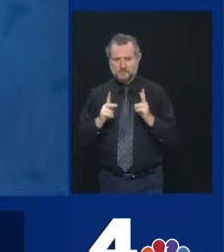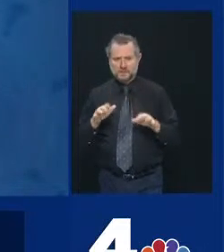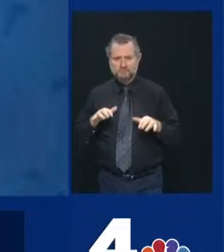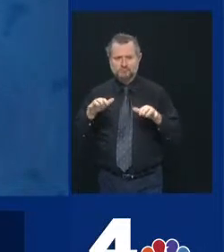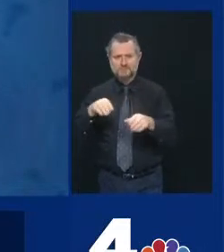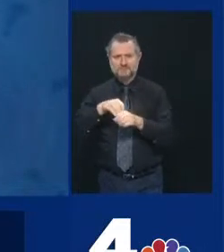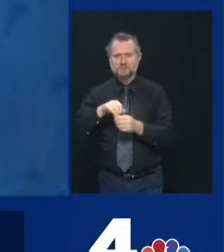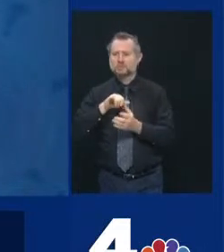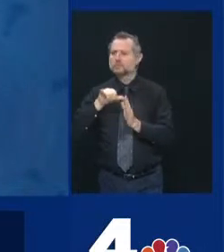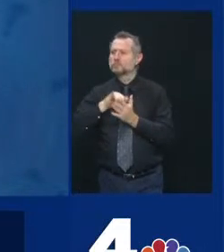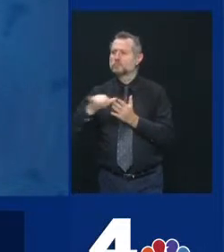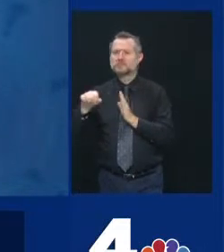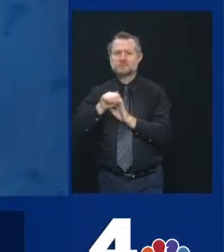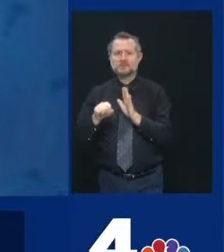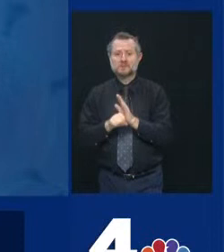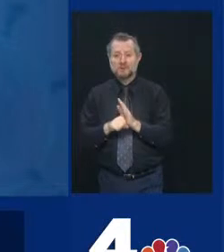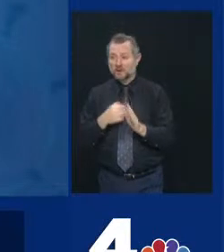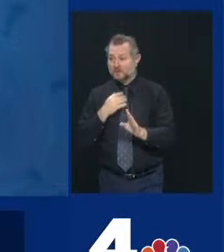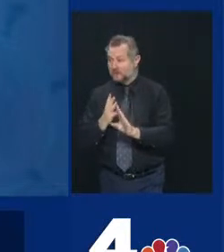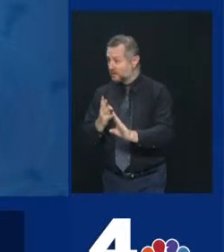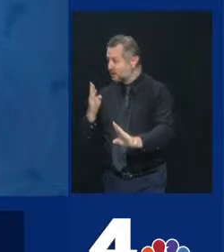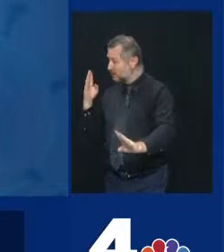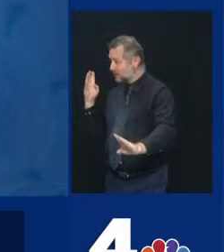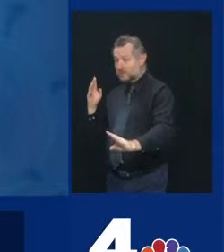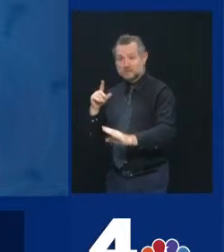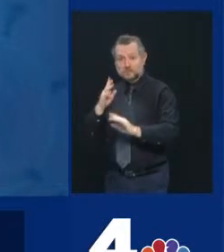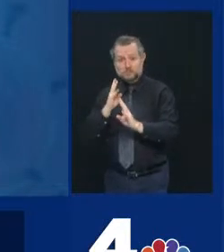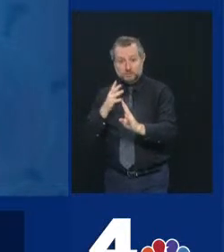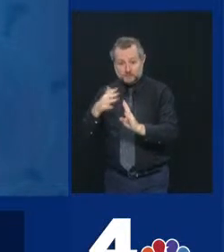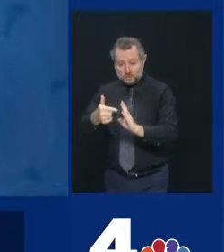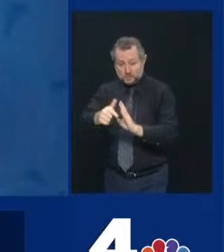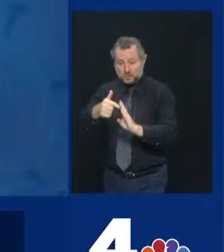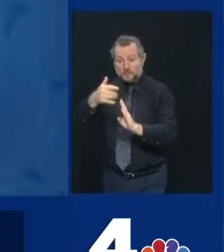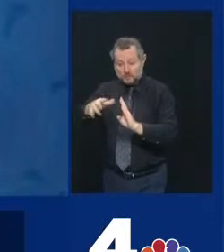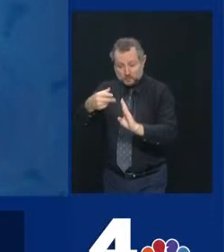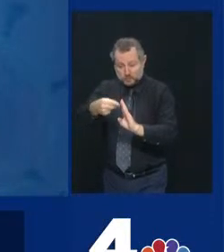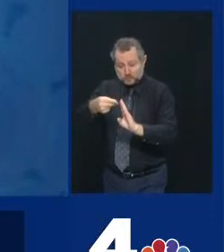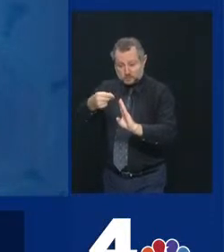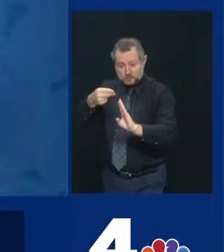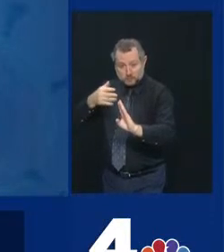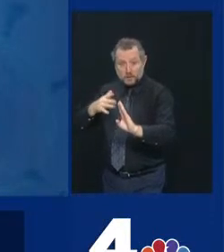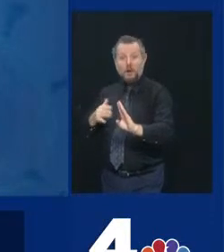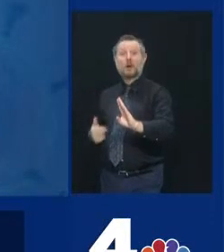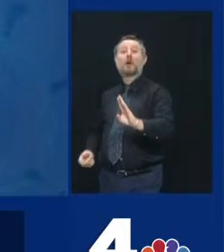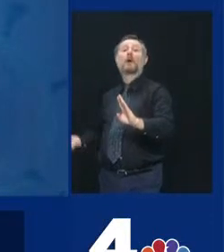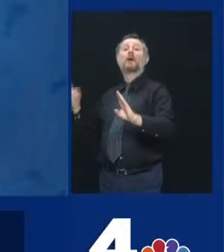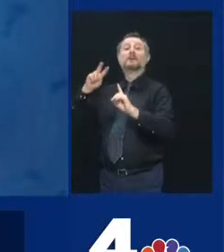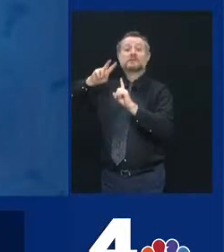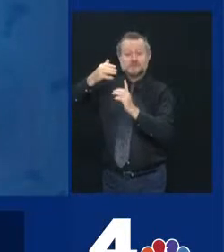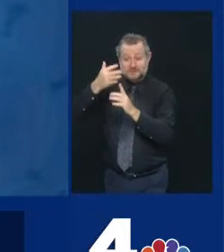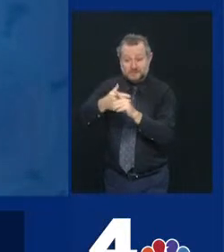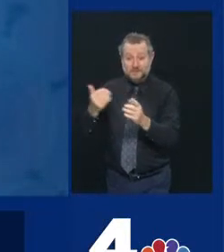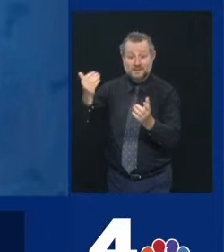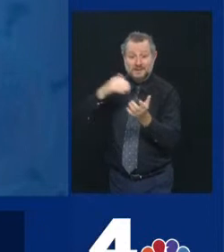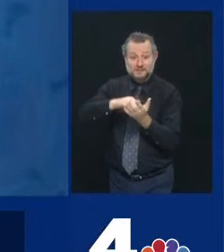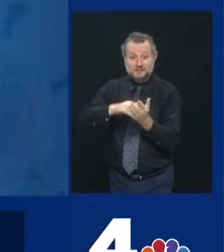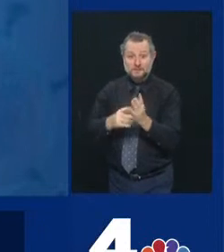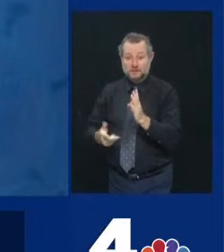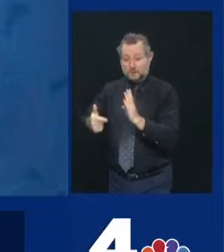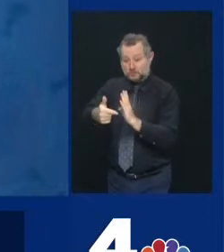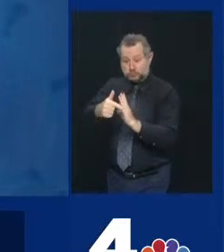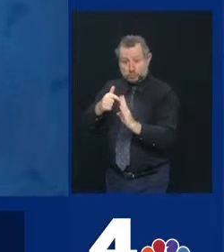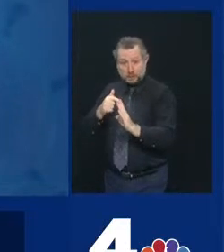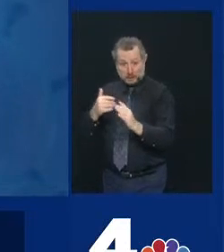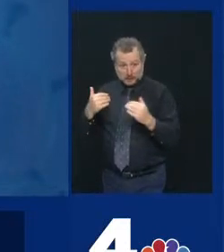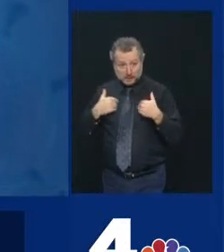once, record when they were vaccinated, with what vaccine, bring them back 21